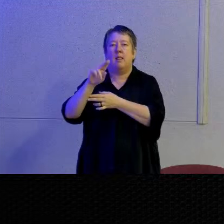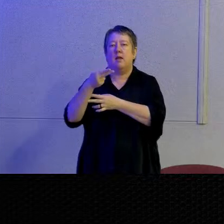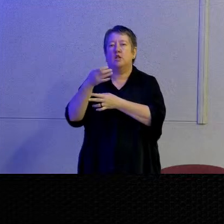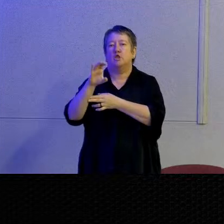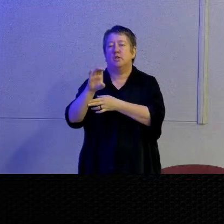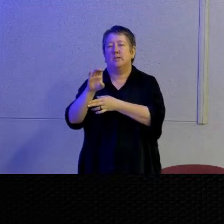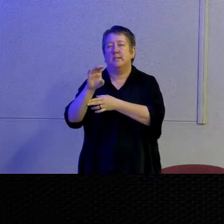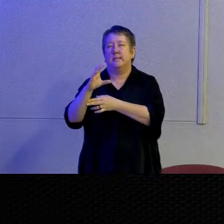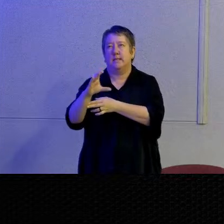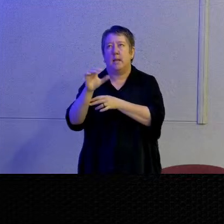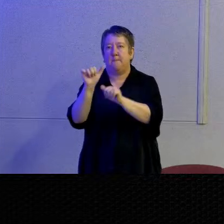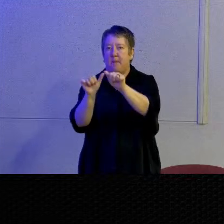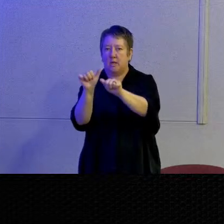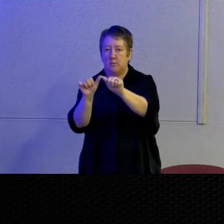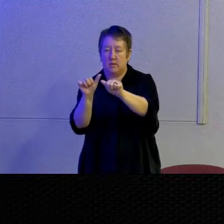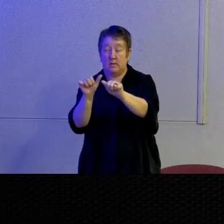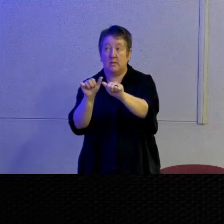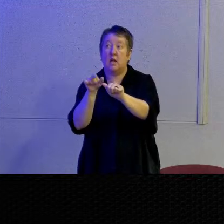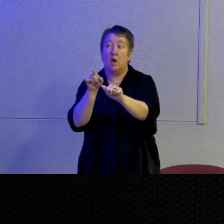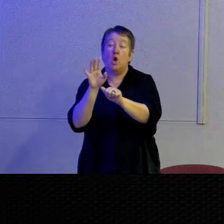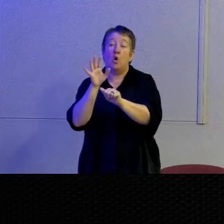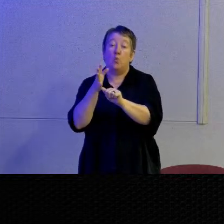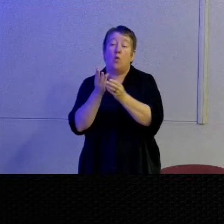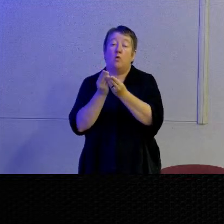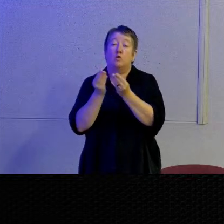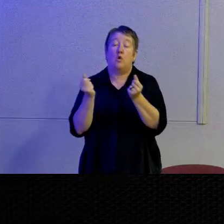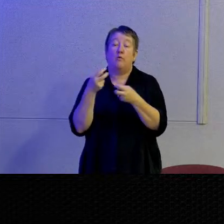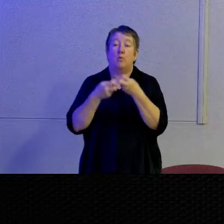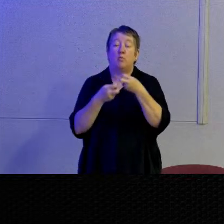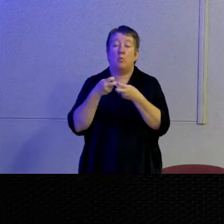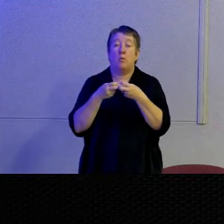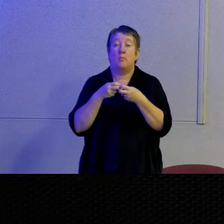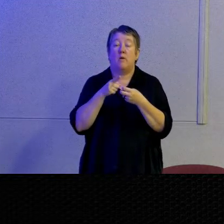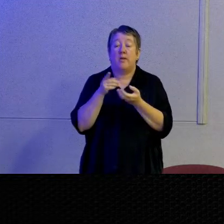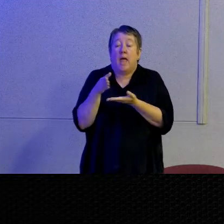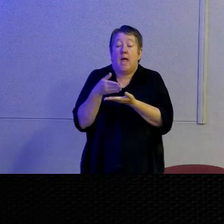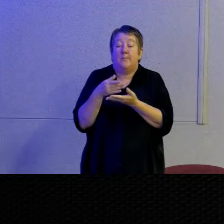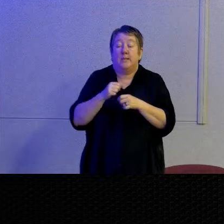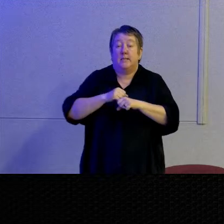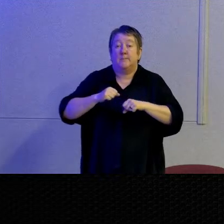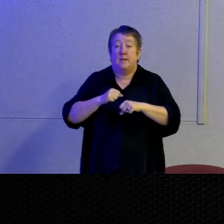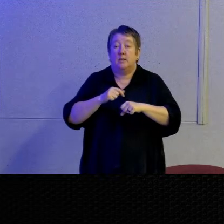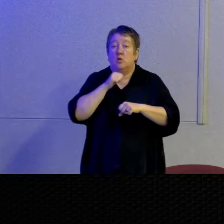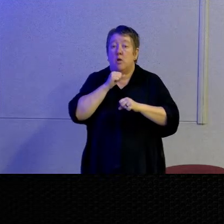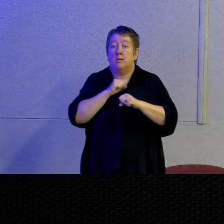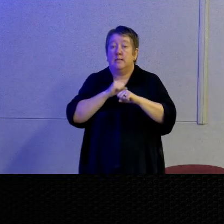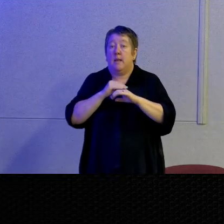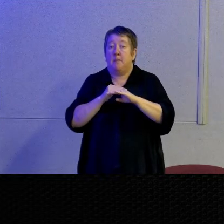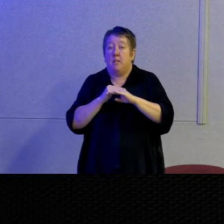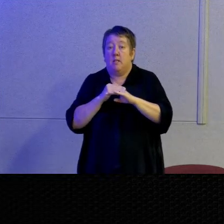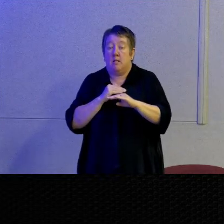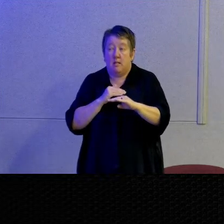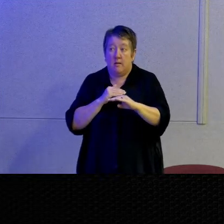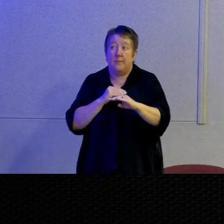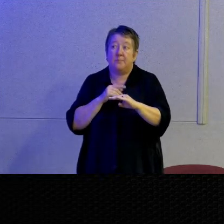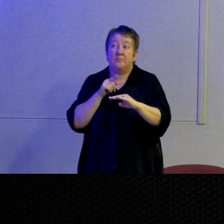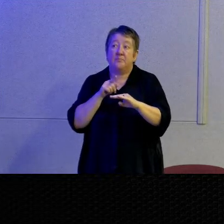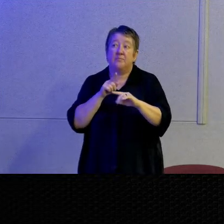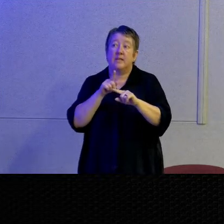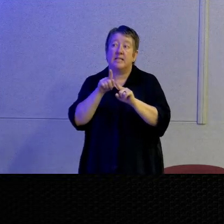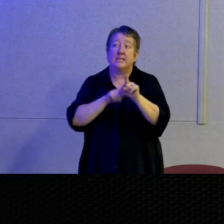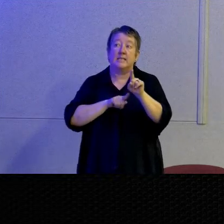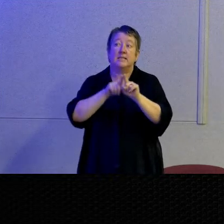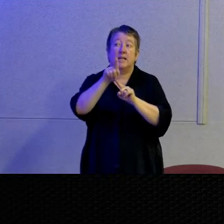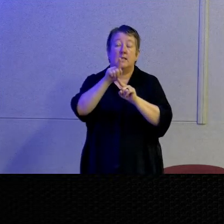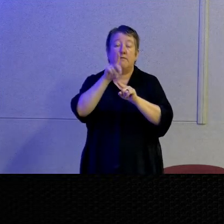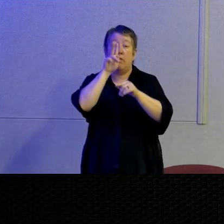It would sort out this problem of the instability of empty space. It made a successful prediction for the mass